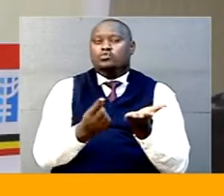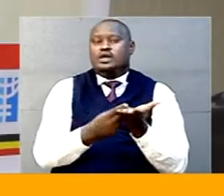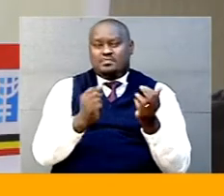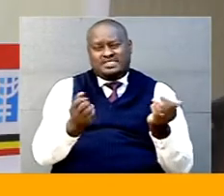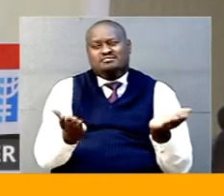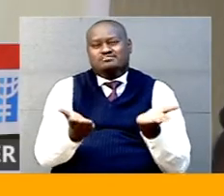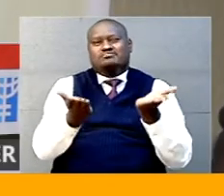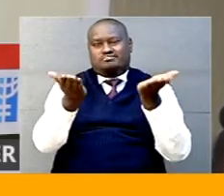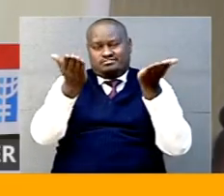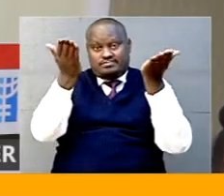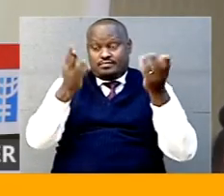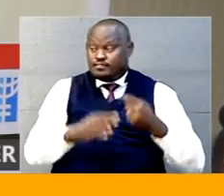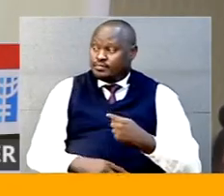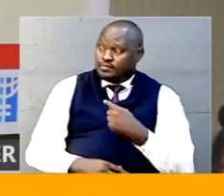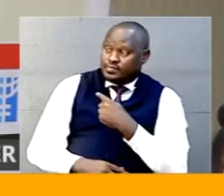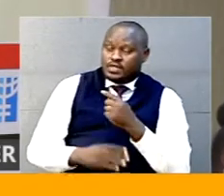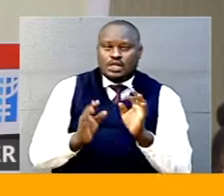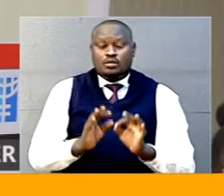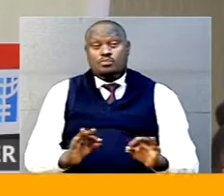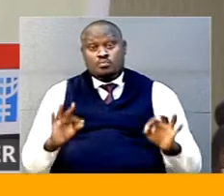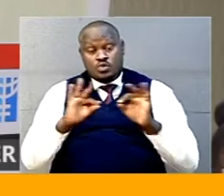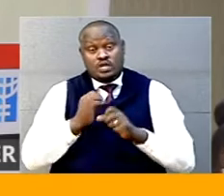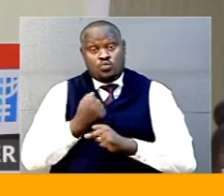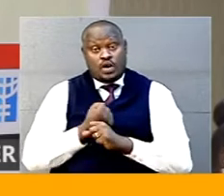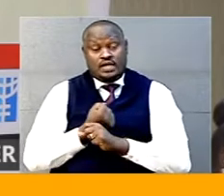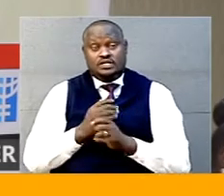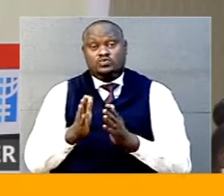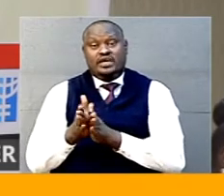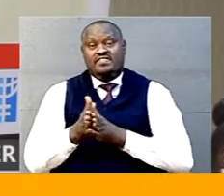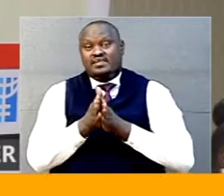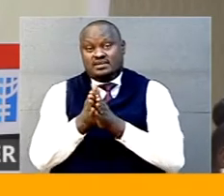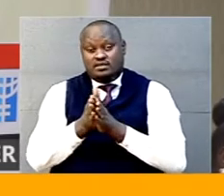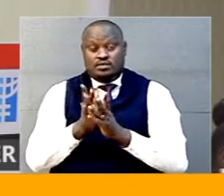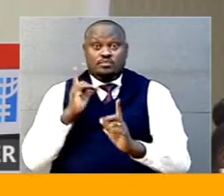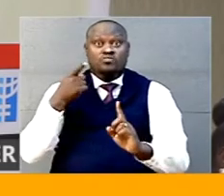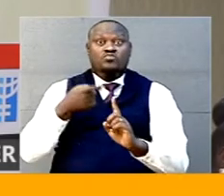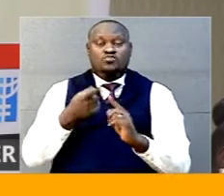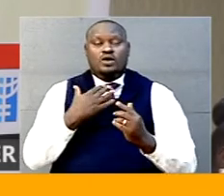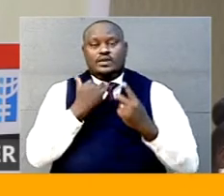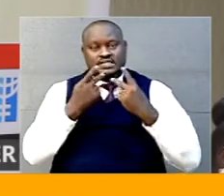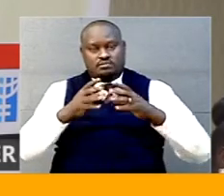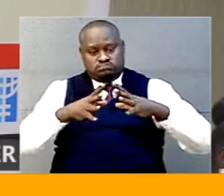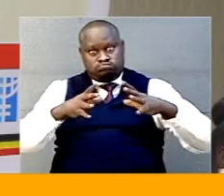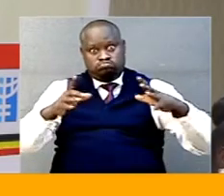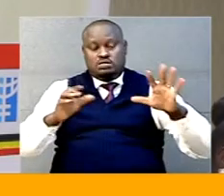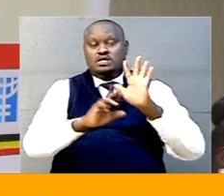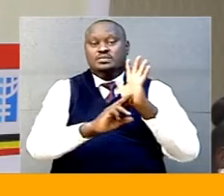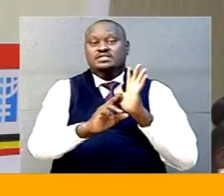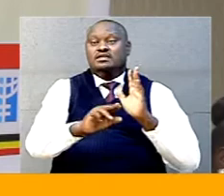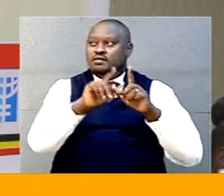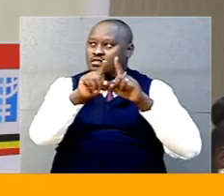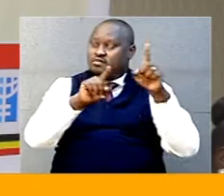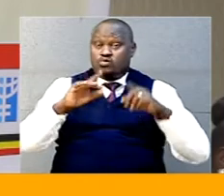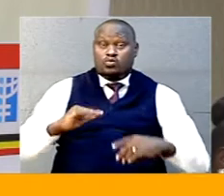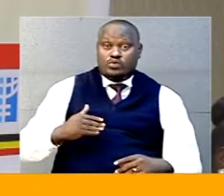to support each other and continue to advance for increased representation of women and